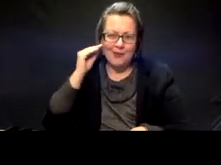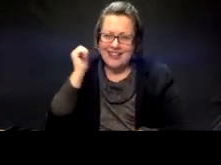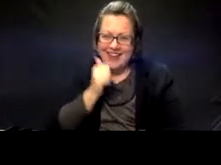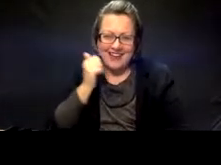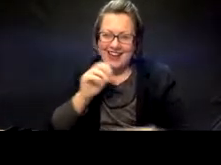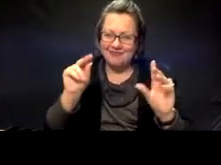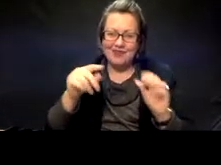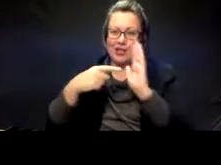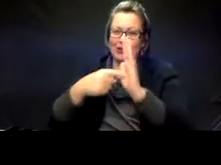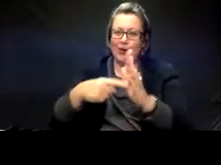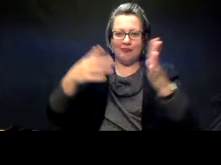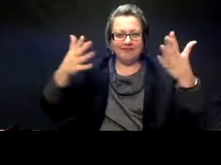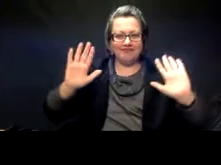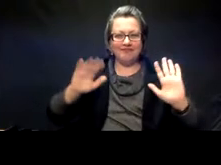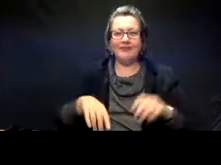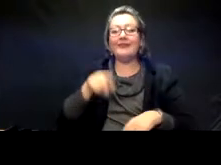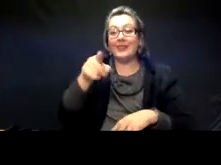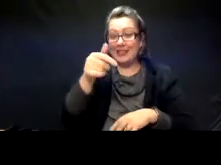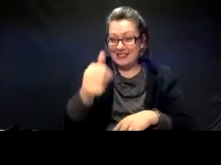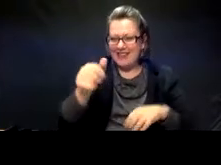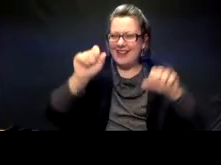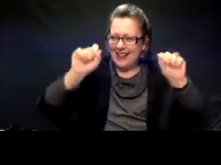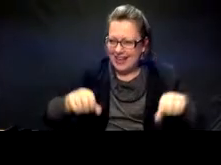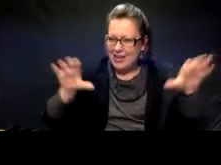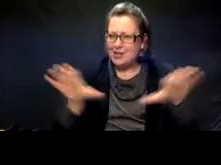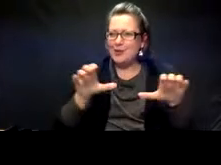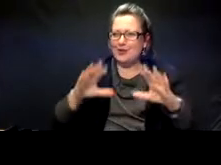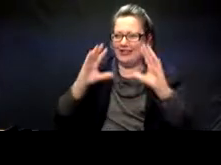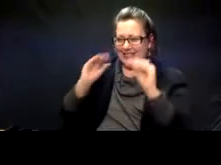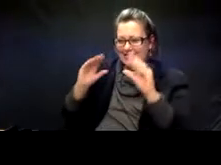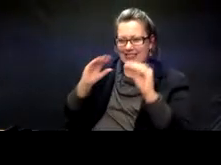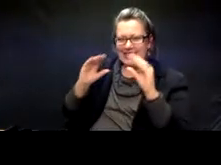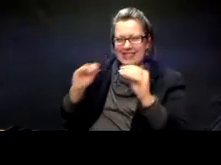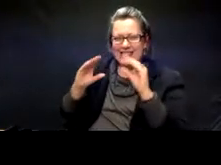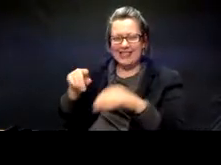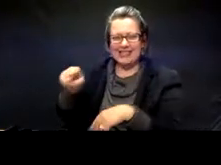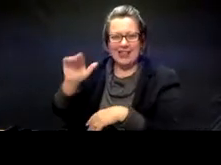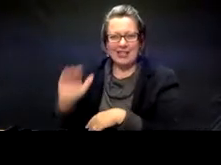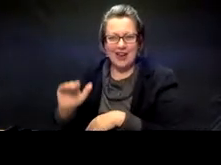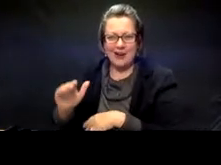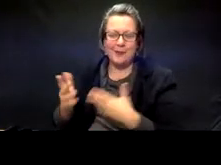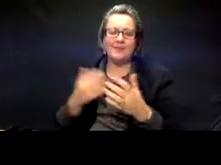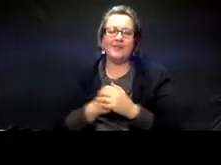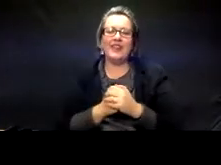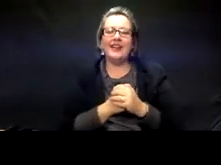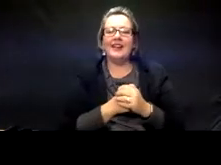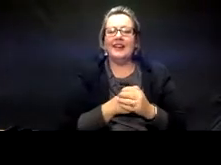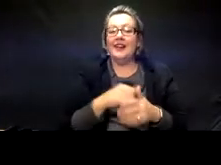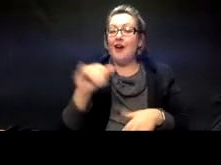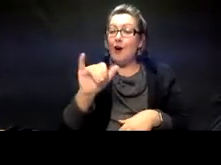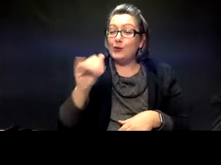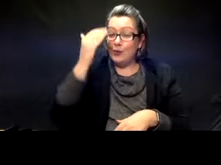The deaf role model is not going to your house every day. They come and they show the equipment and that's it. But you can teach and teach the